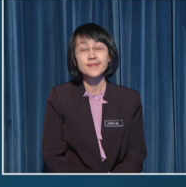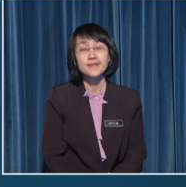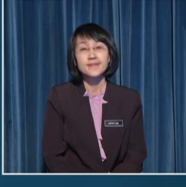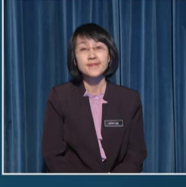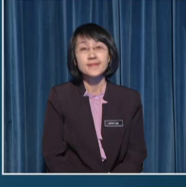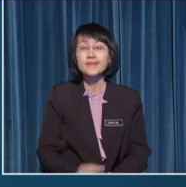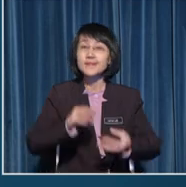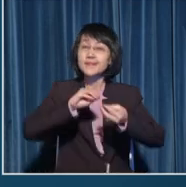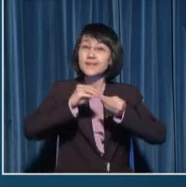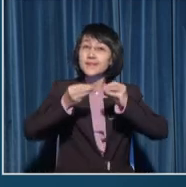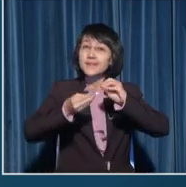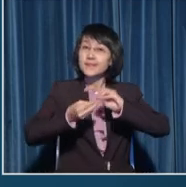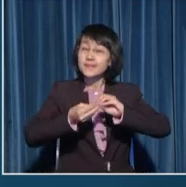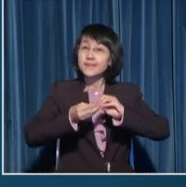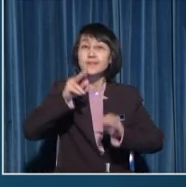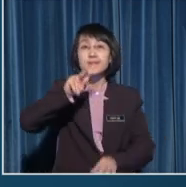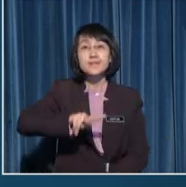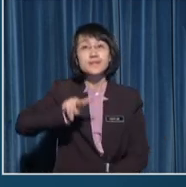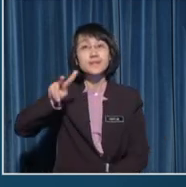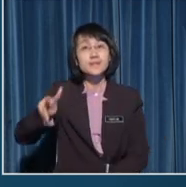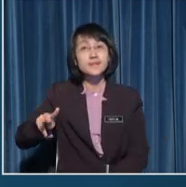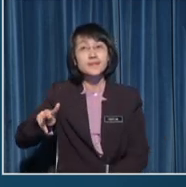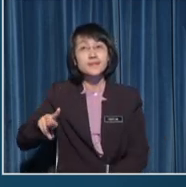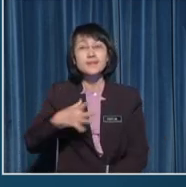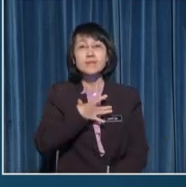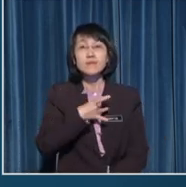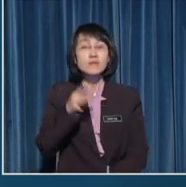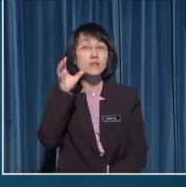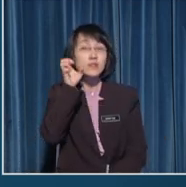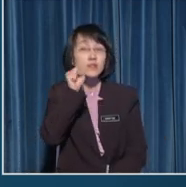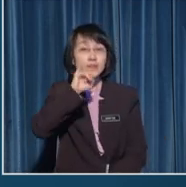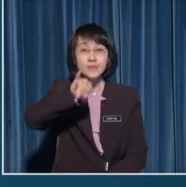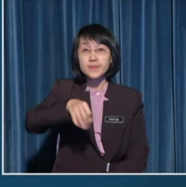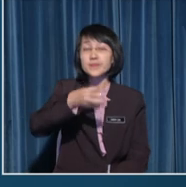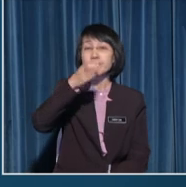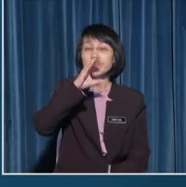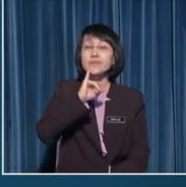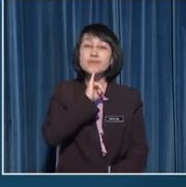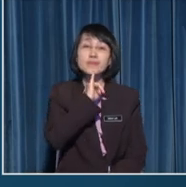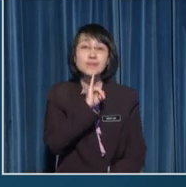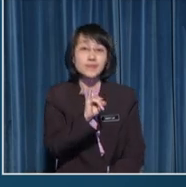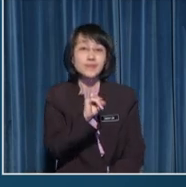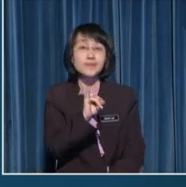The number of pupils who like orange juice is...